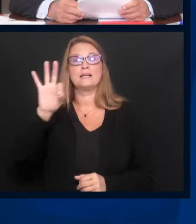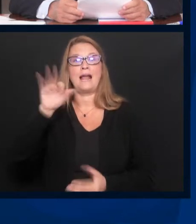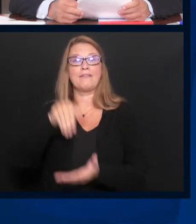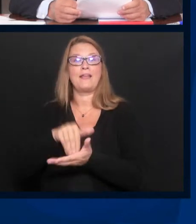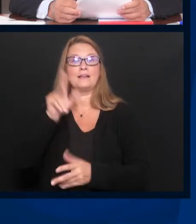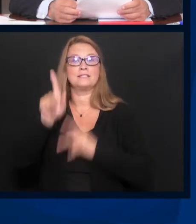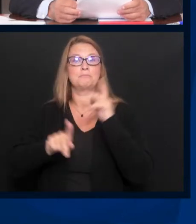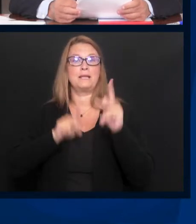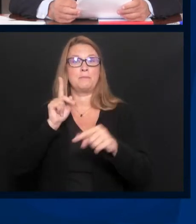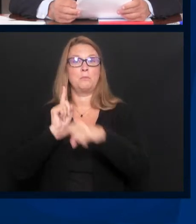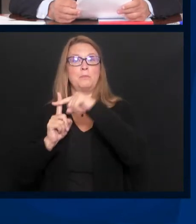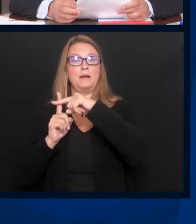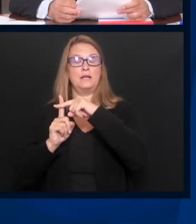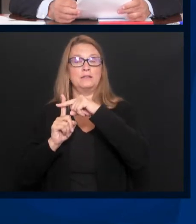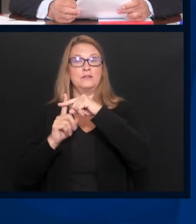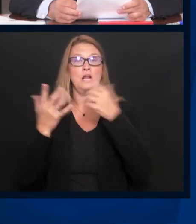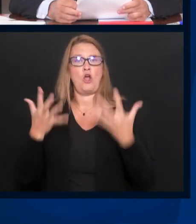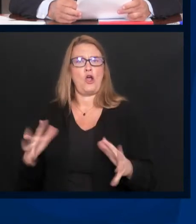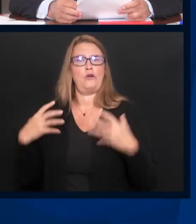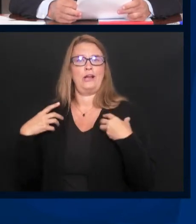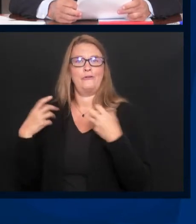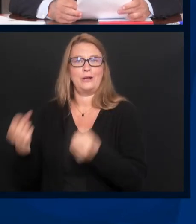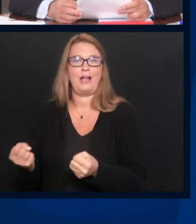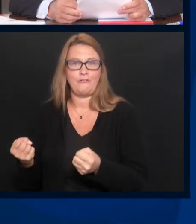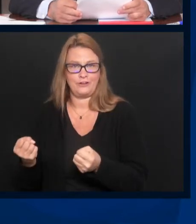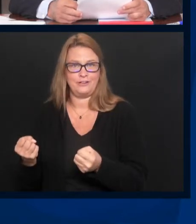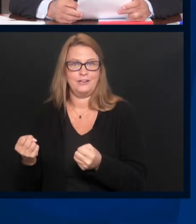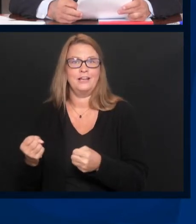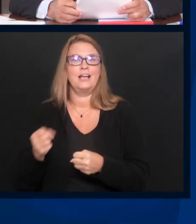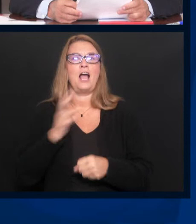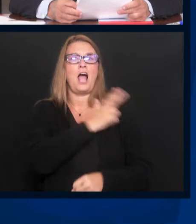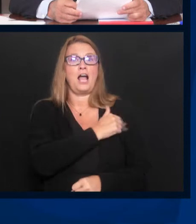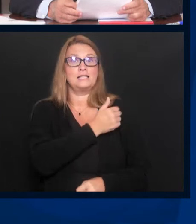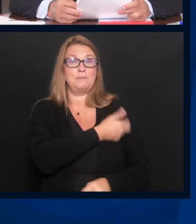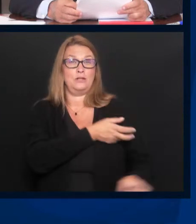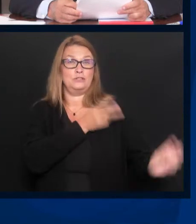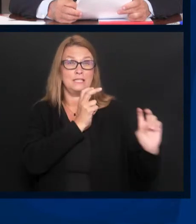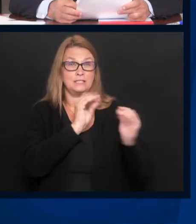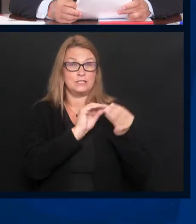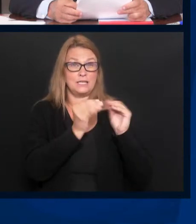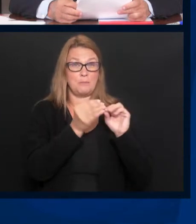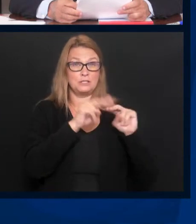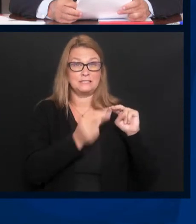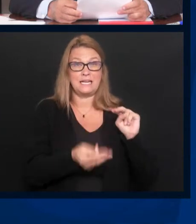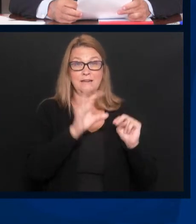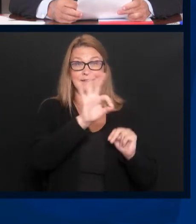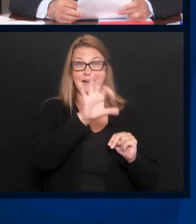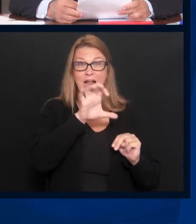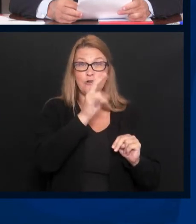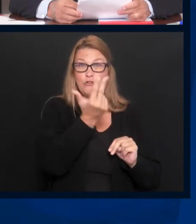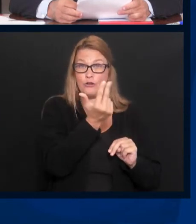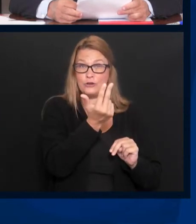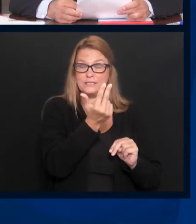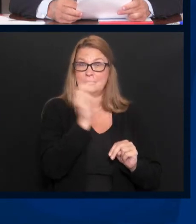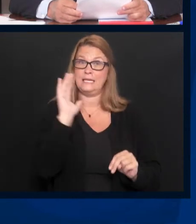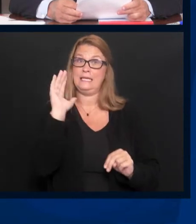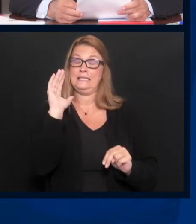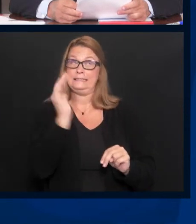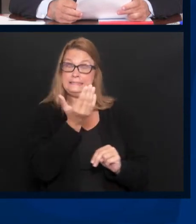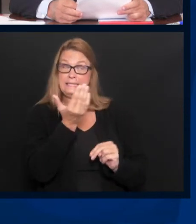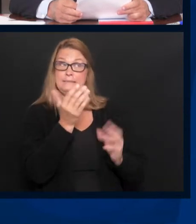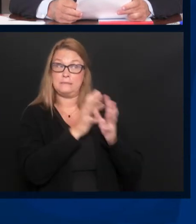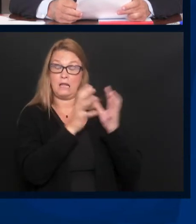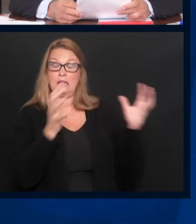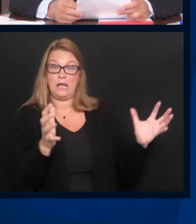people plus that have recovered from this. Our hospitalizations are down to 913. It seems like a lot, but they